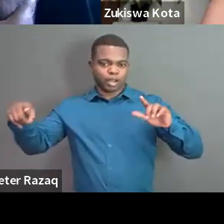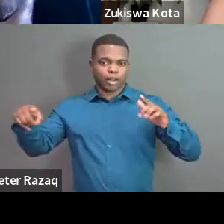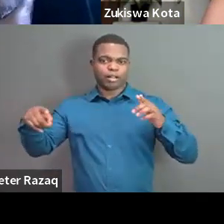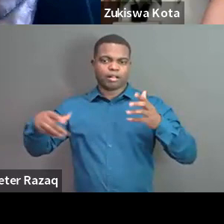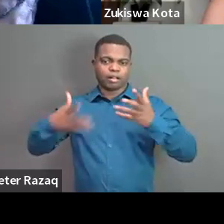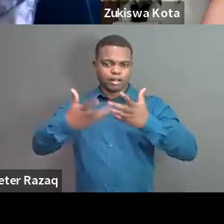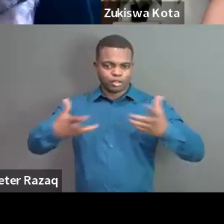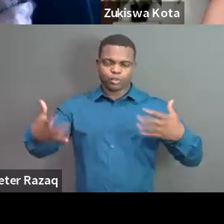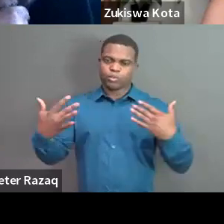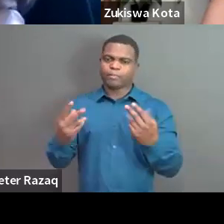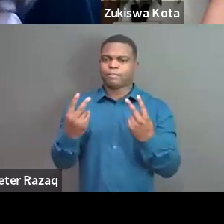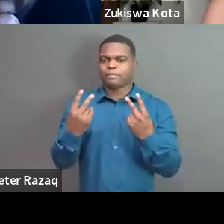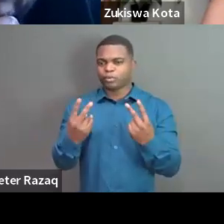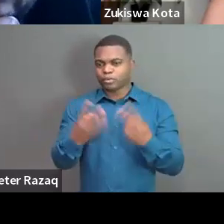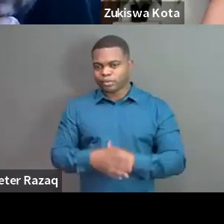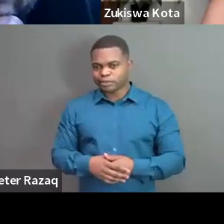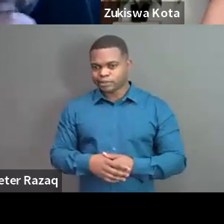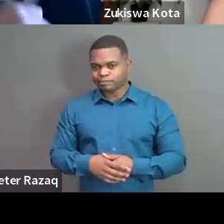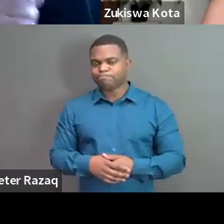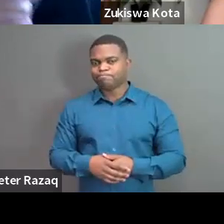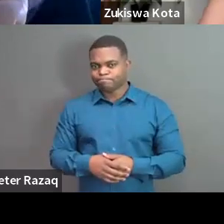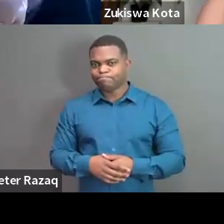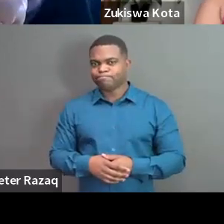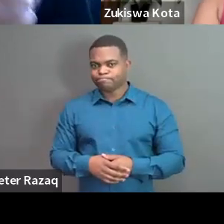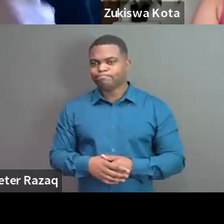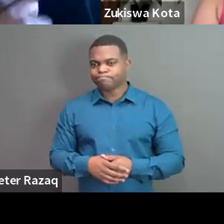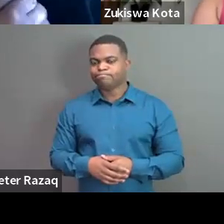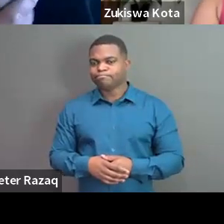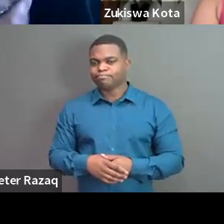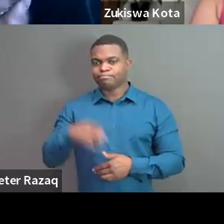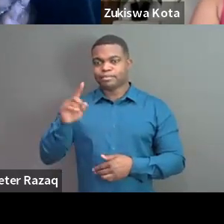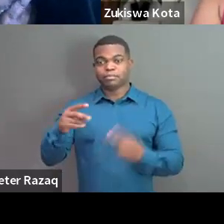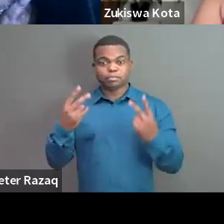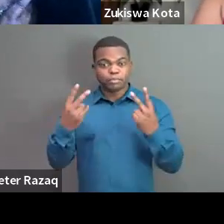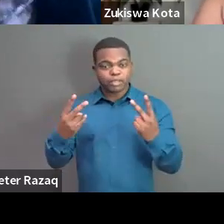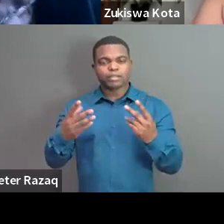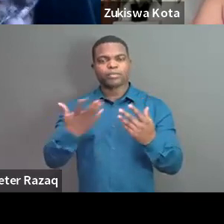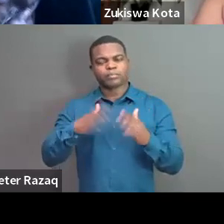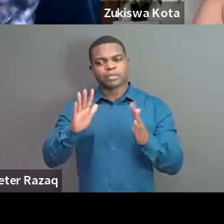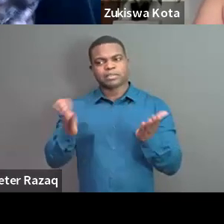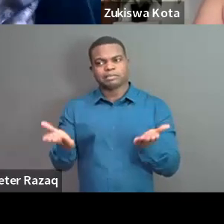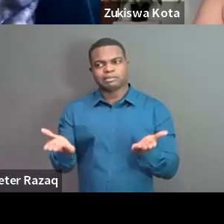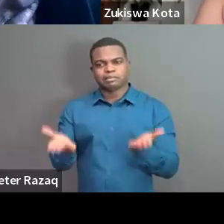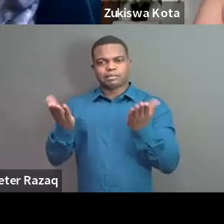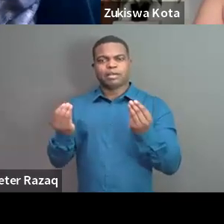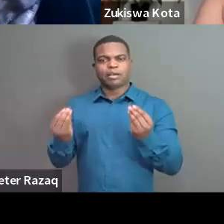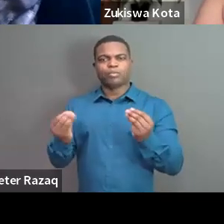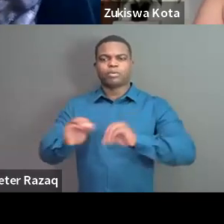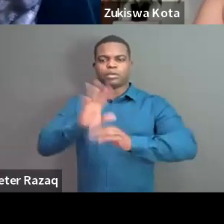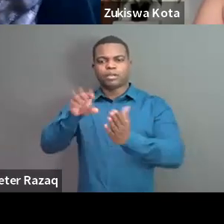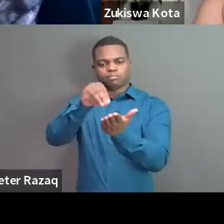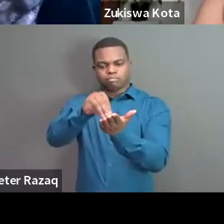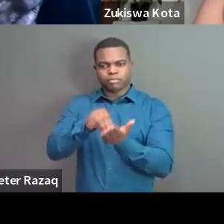cover all the landscape, but really say, okay, where can I actually provide such services